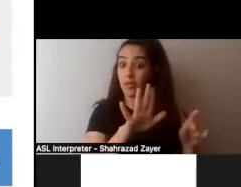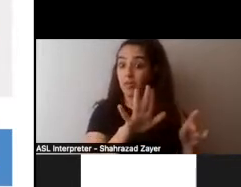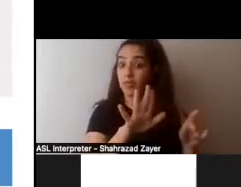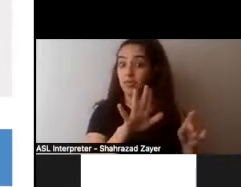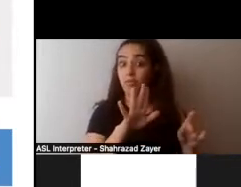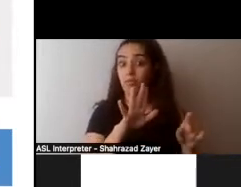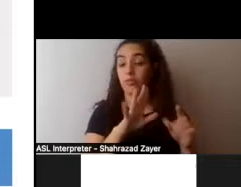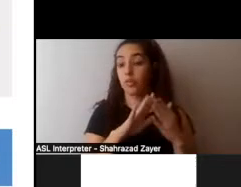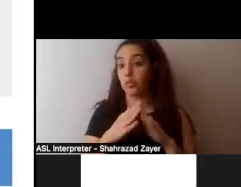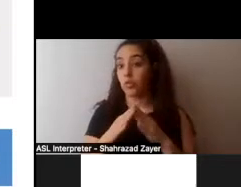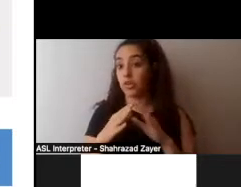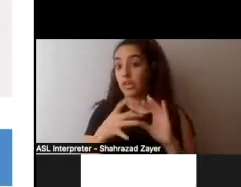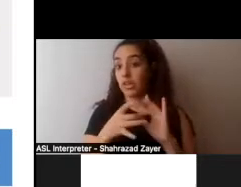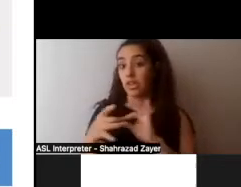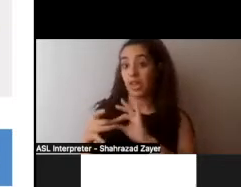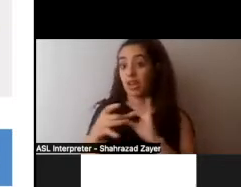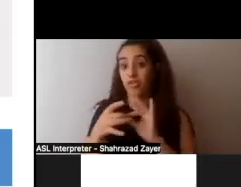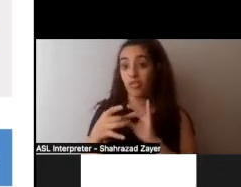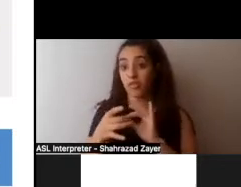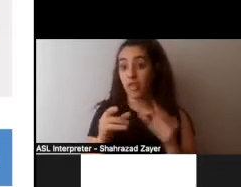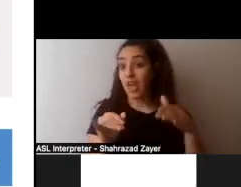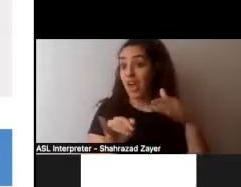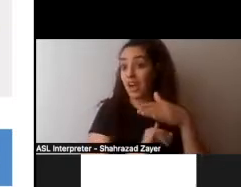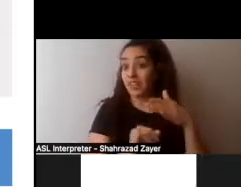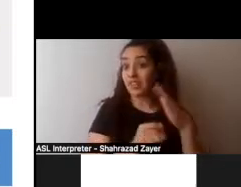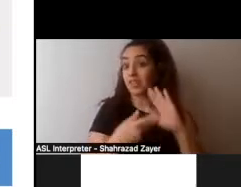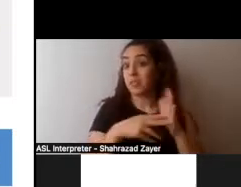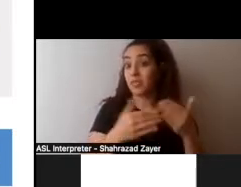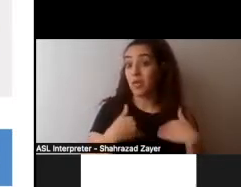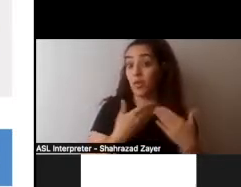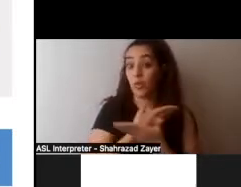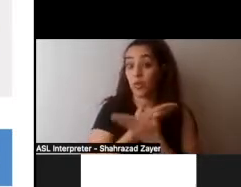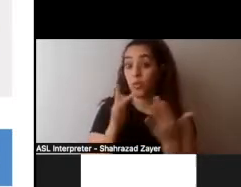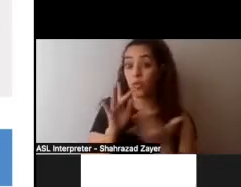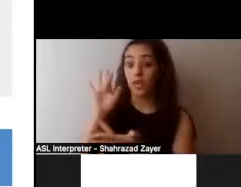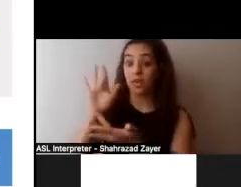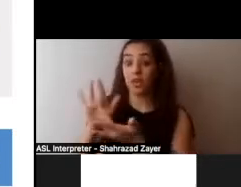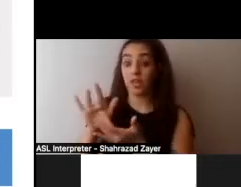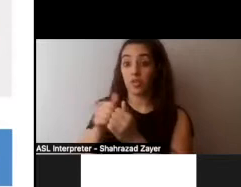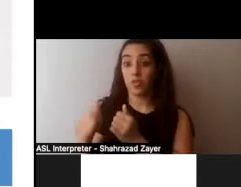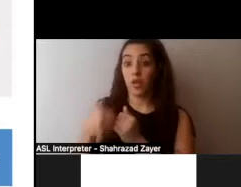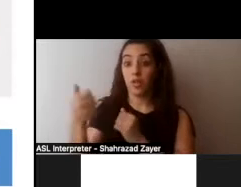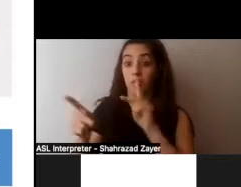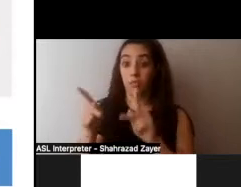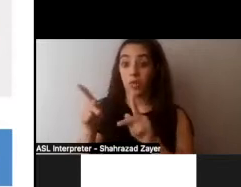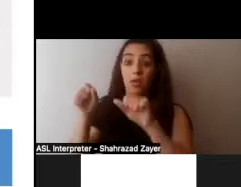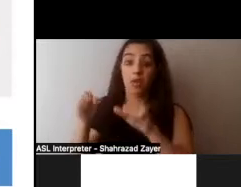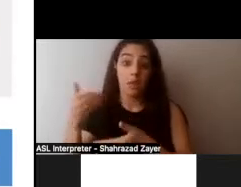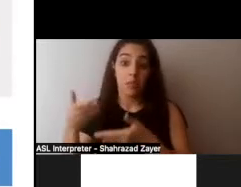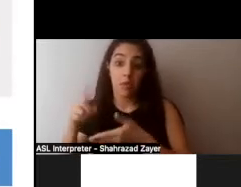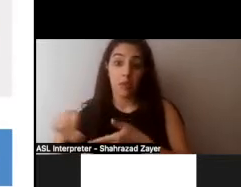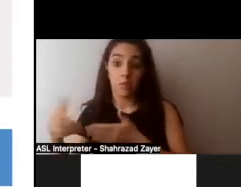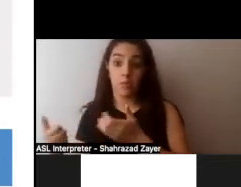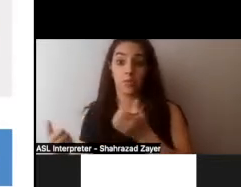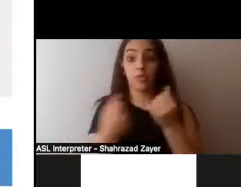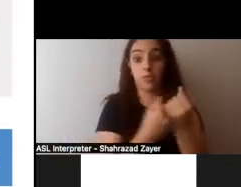is not coming in contact with other people who might be able to provide support. Dementia can be an